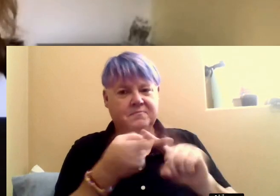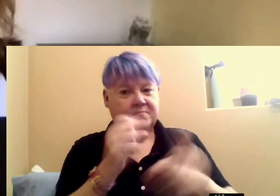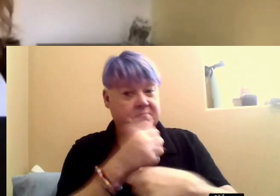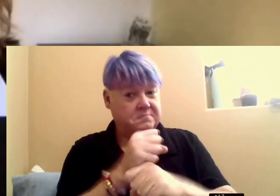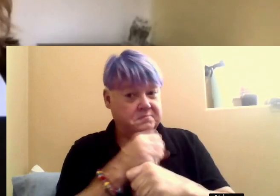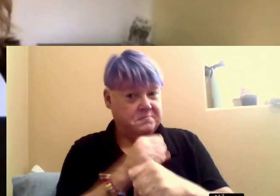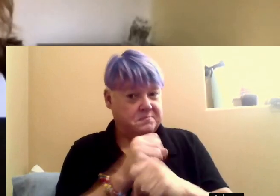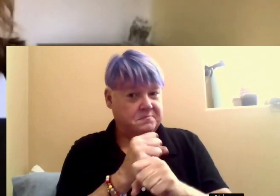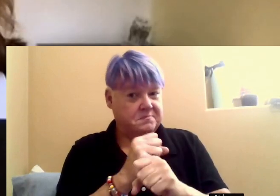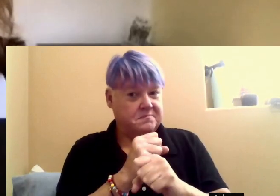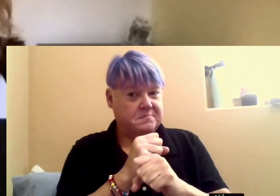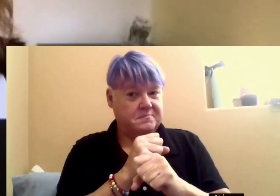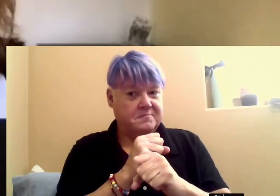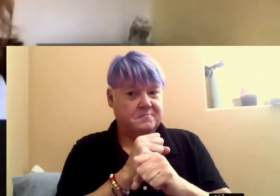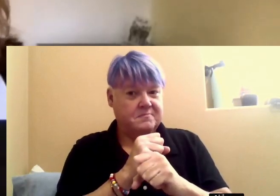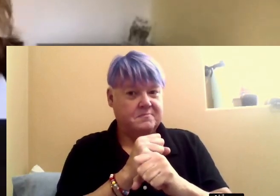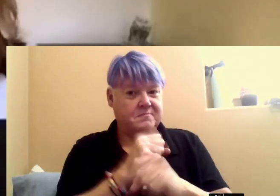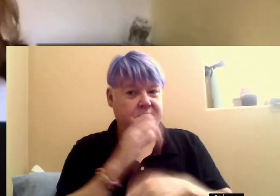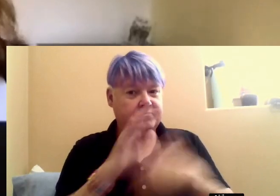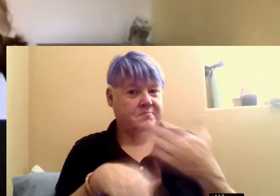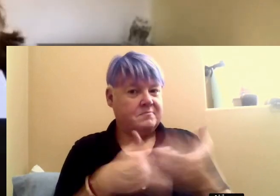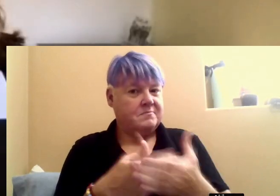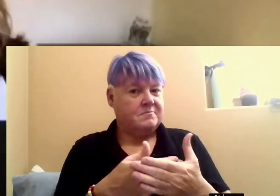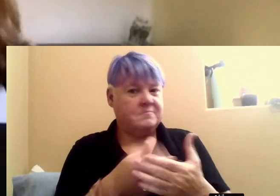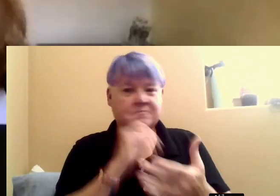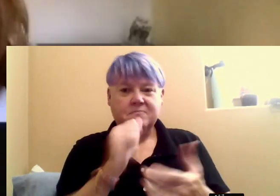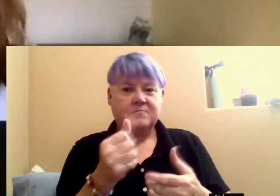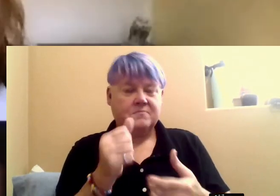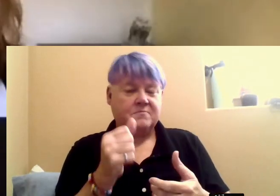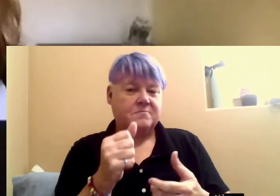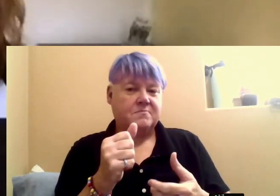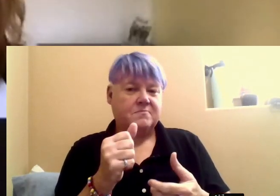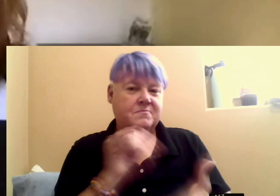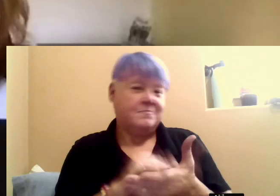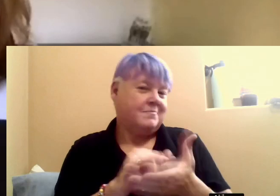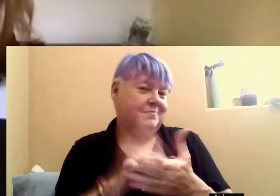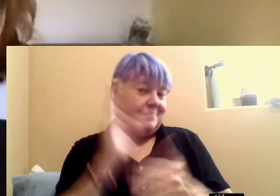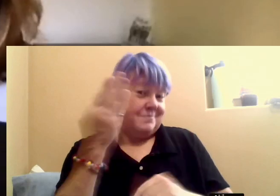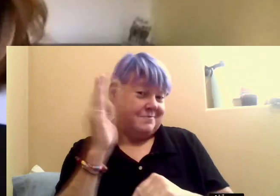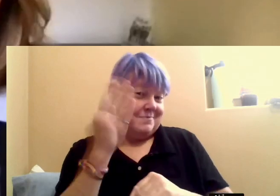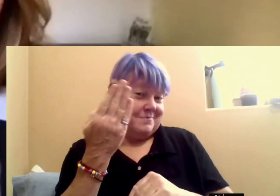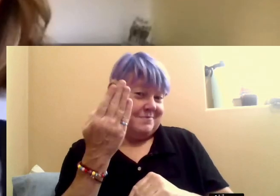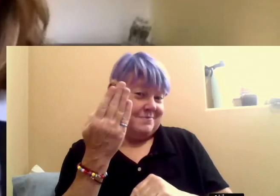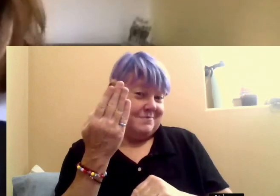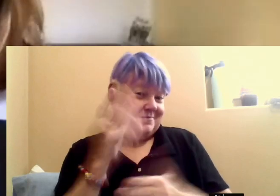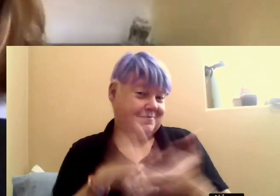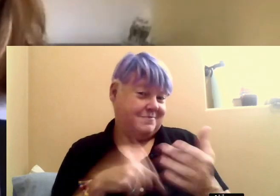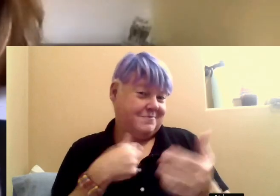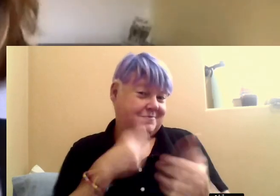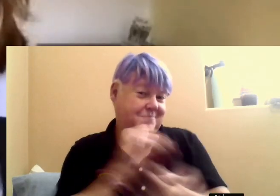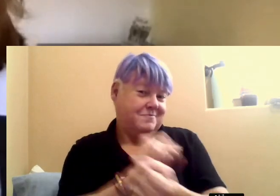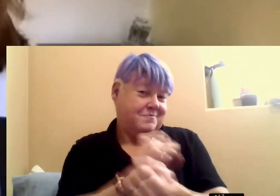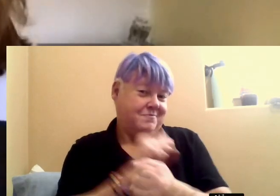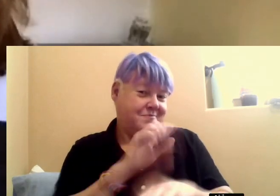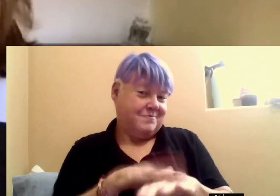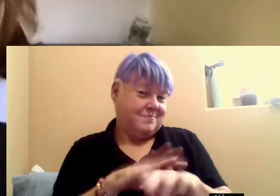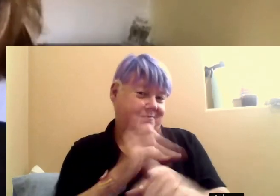and all is not as it seems though. And yeah, that's where I'm at.